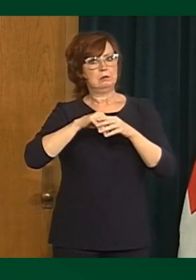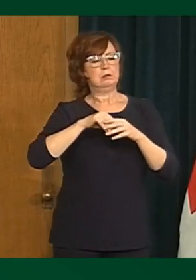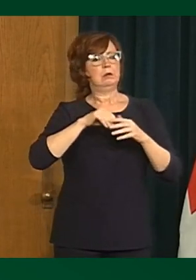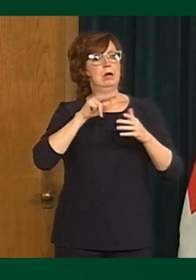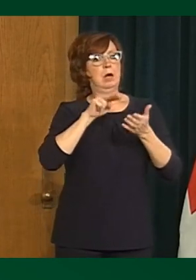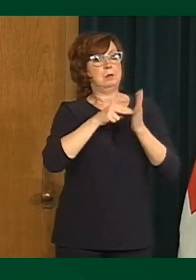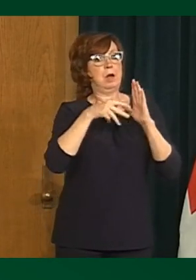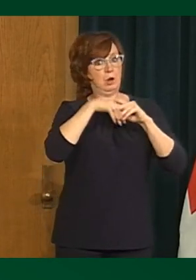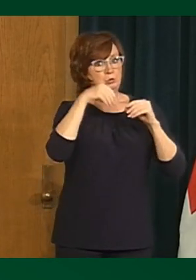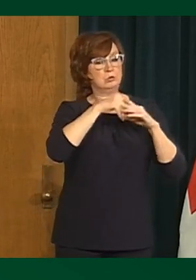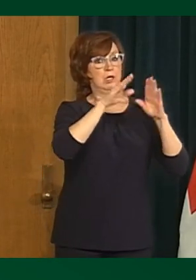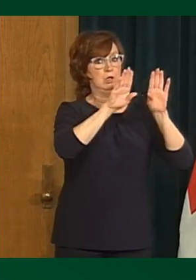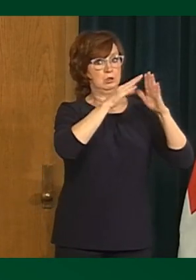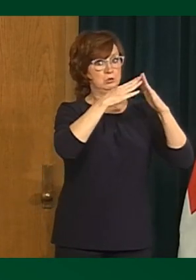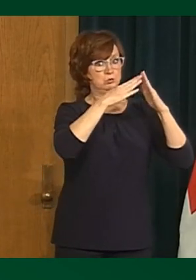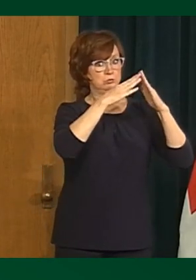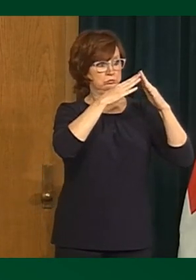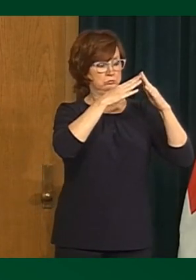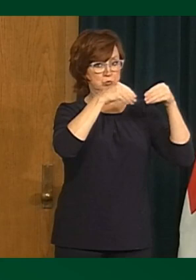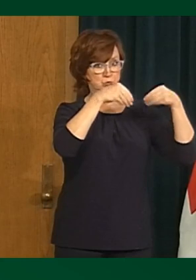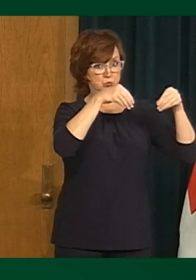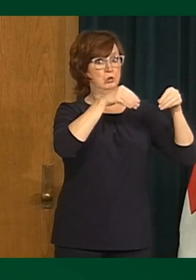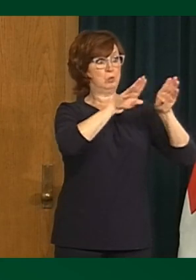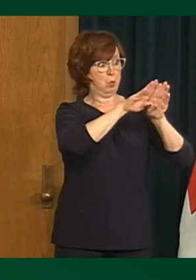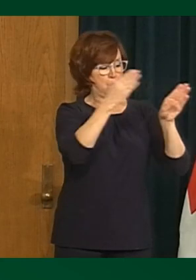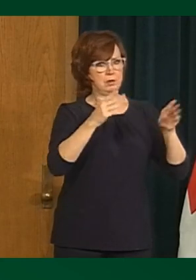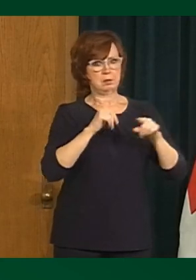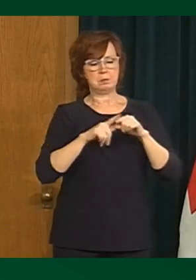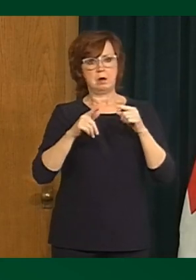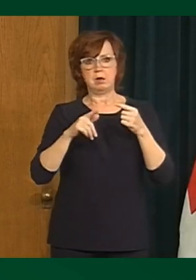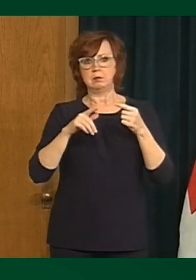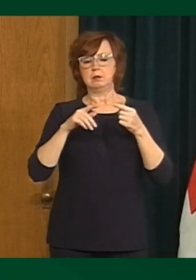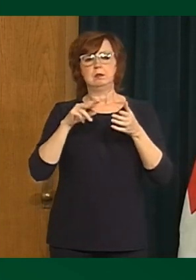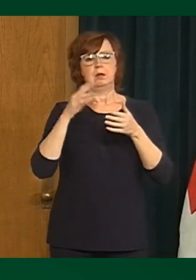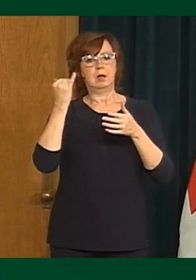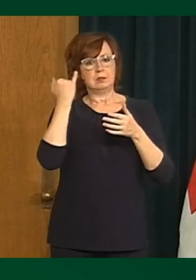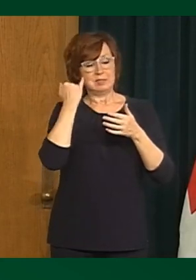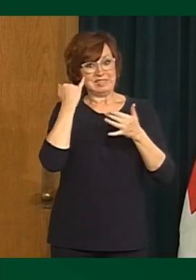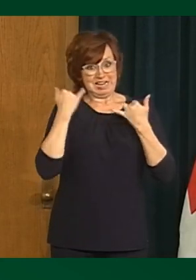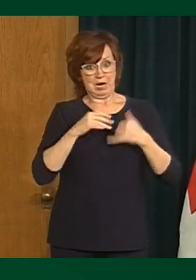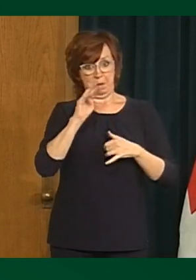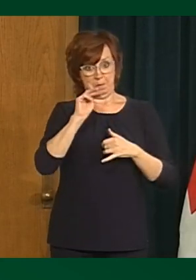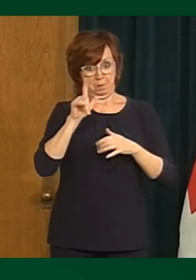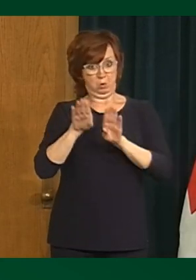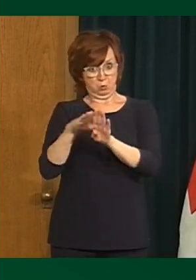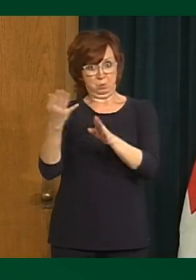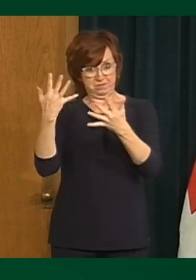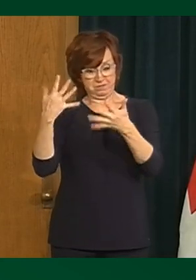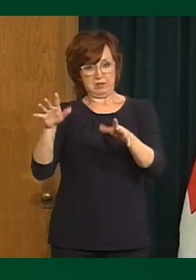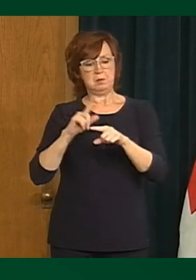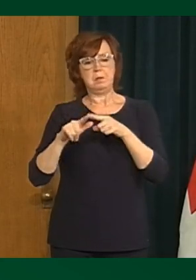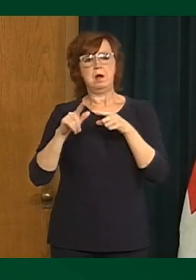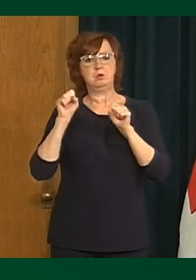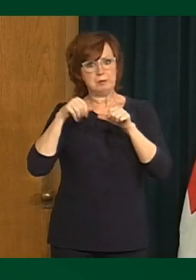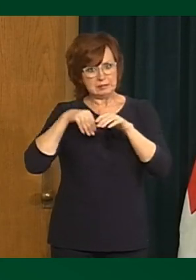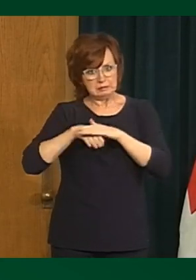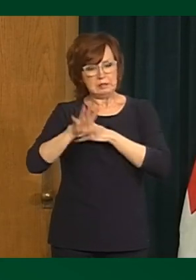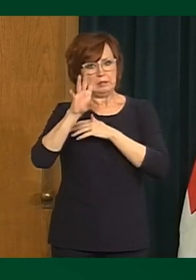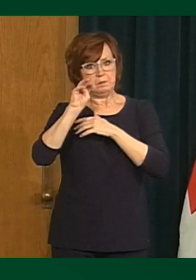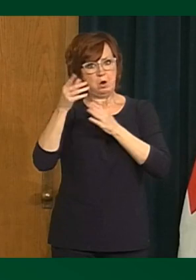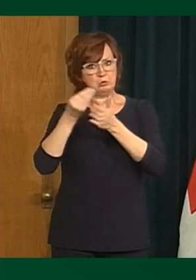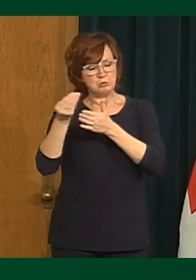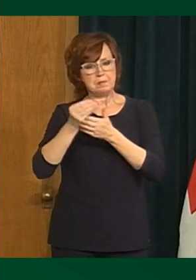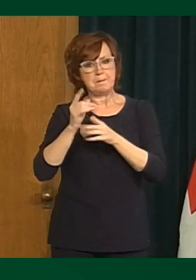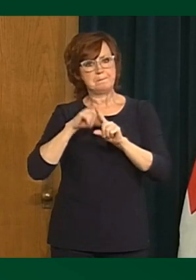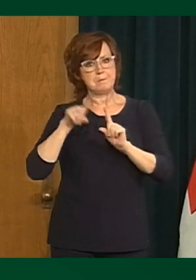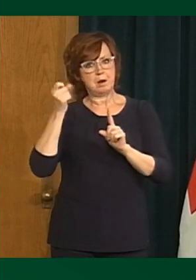means that all the food courts are open, the seating areas are not, and so if you do get food from the food courts,